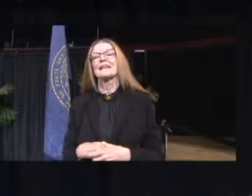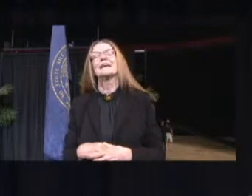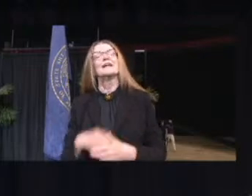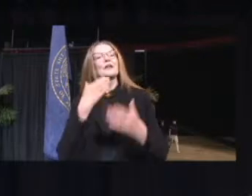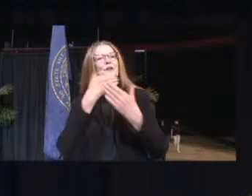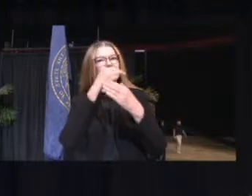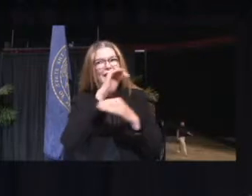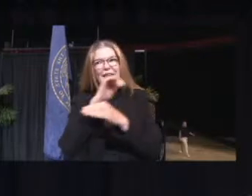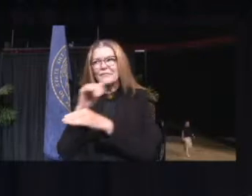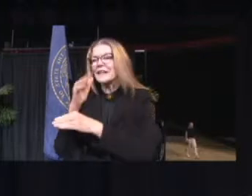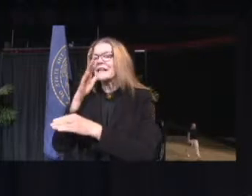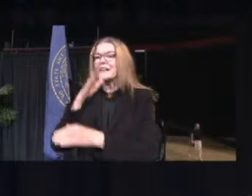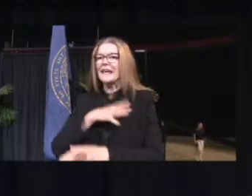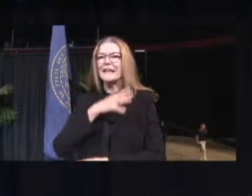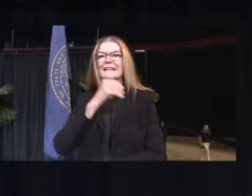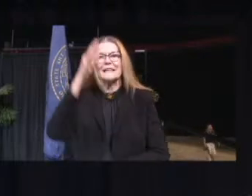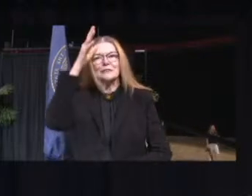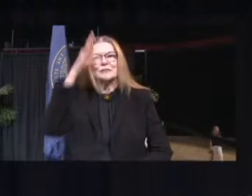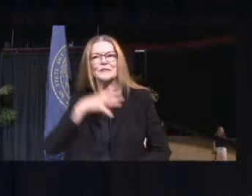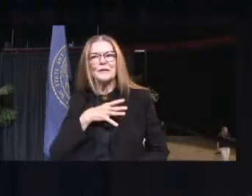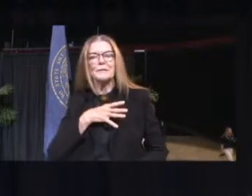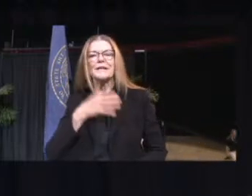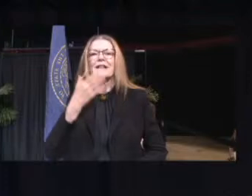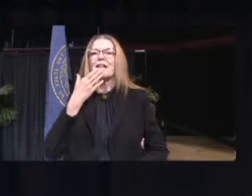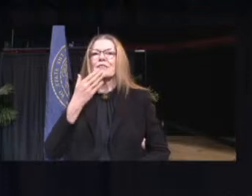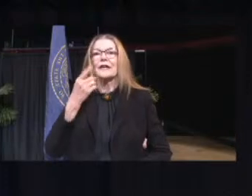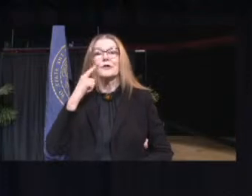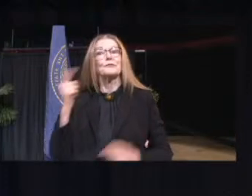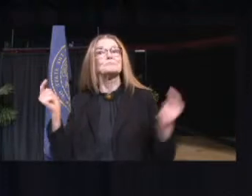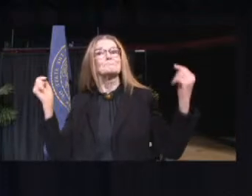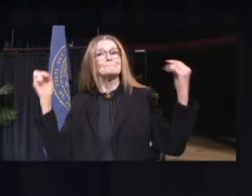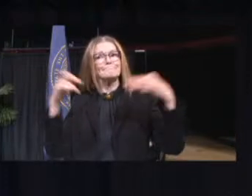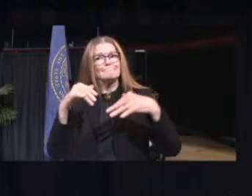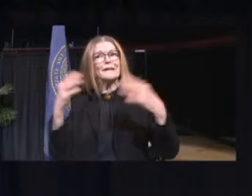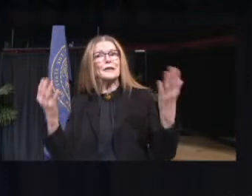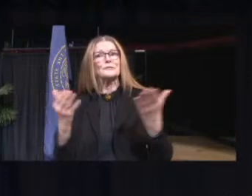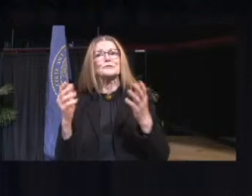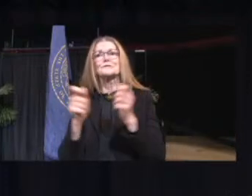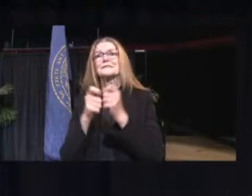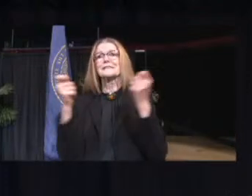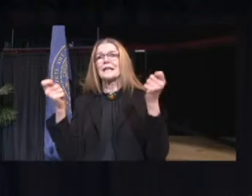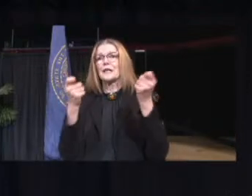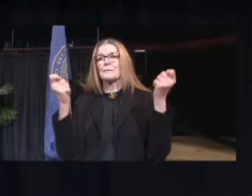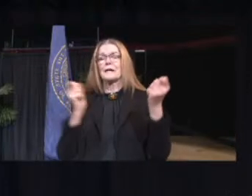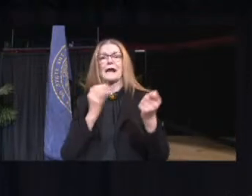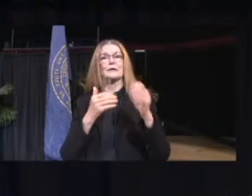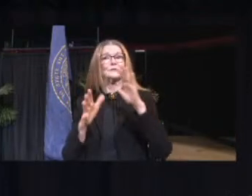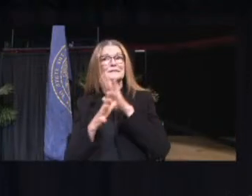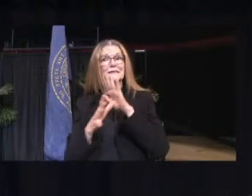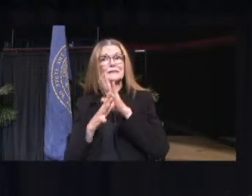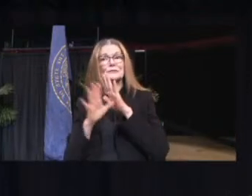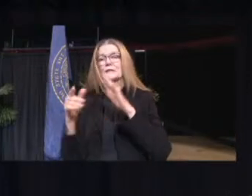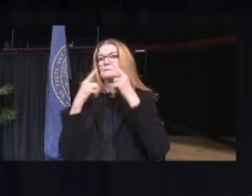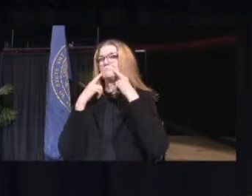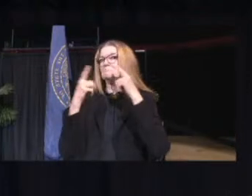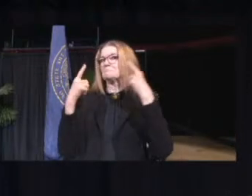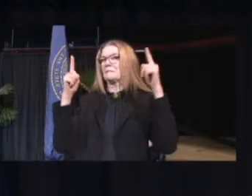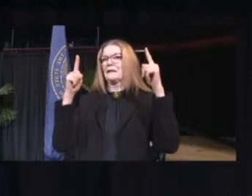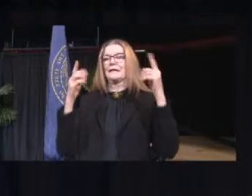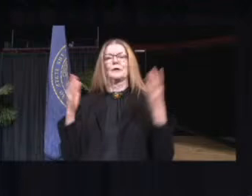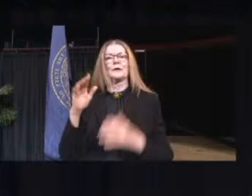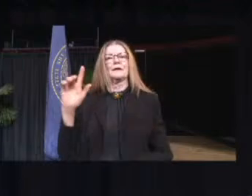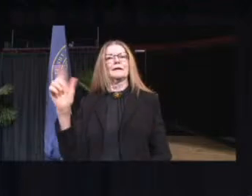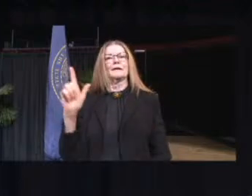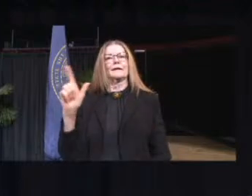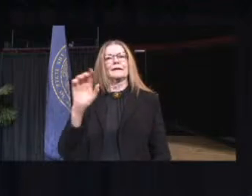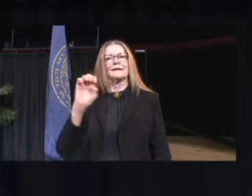Good evening, ladies and gentlemen, and thank you for your attendance to celebrate our seniors and their accomplishments at tonight's Lincoln East